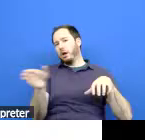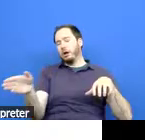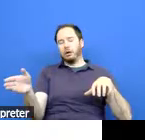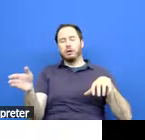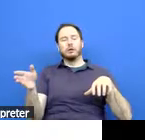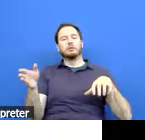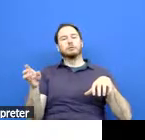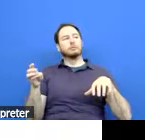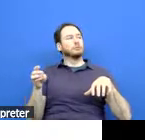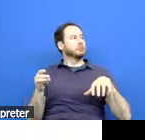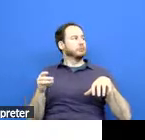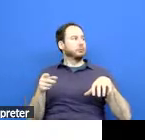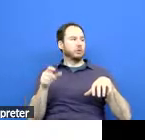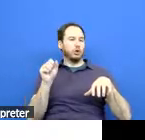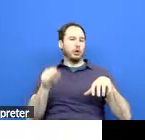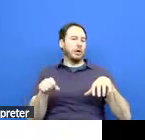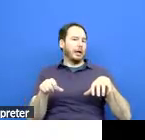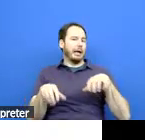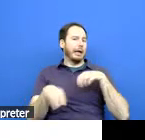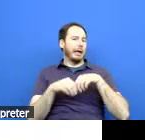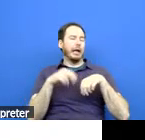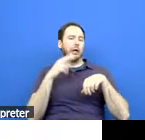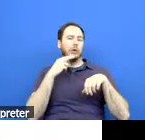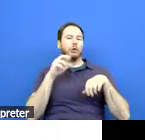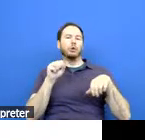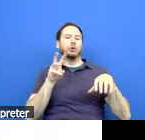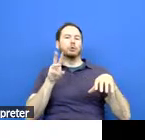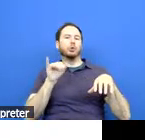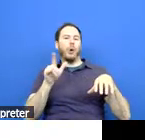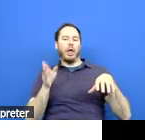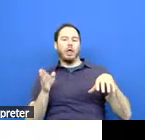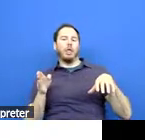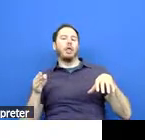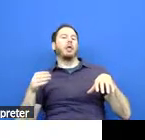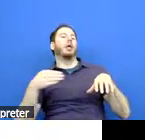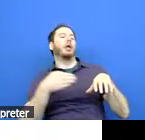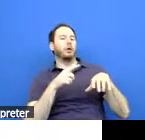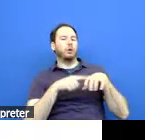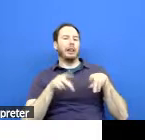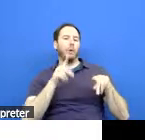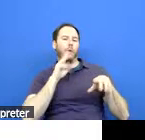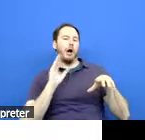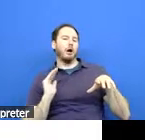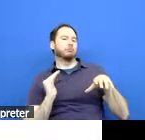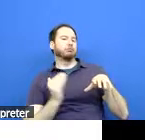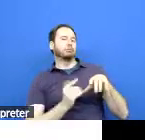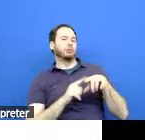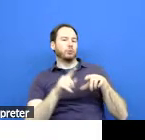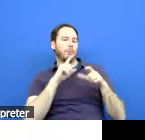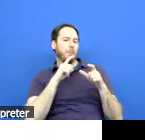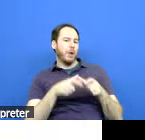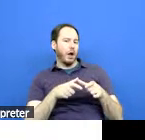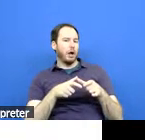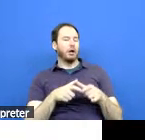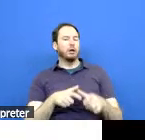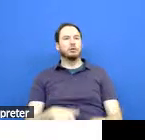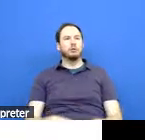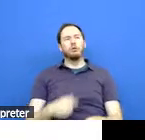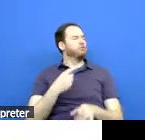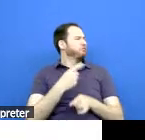properties to the west, maybe they can put a swale that heads towards your pond. Yeah, or just some sort of stoned